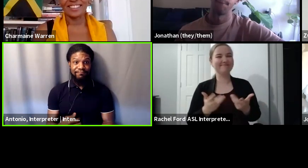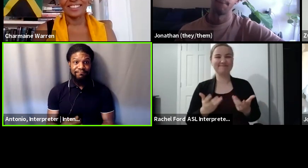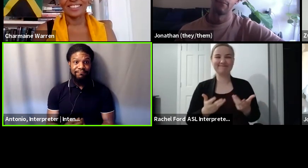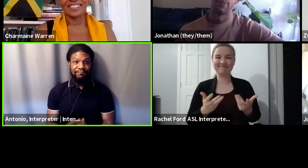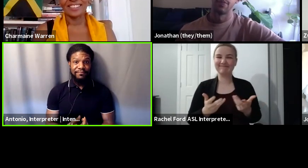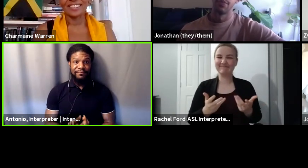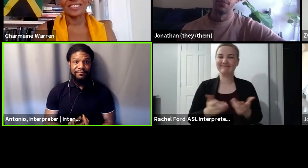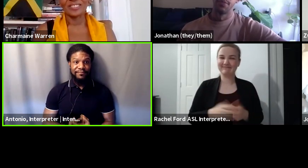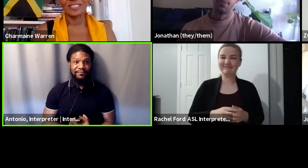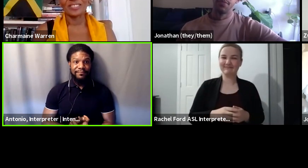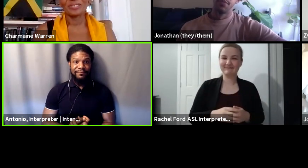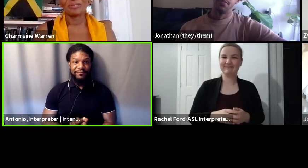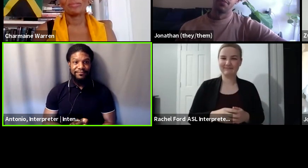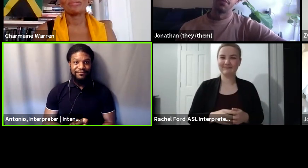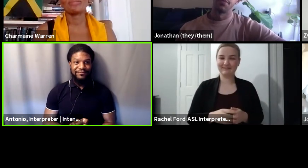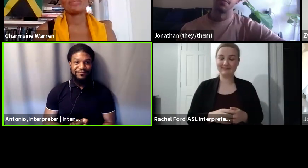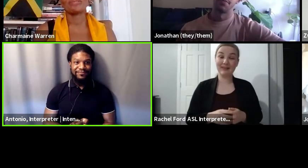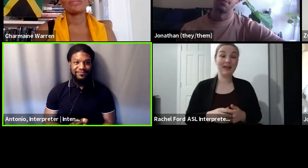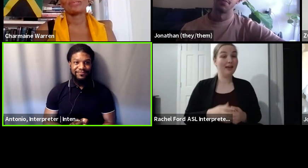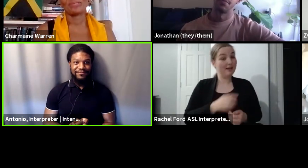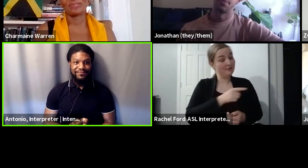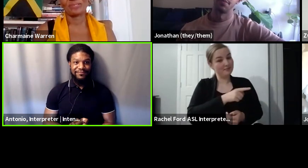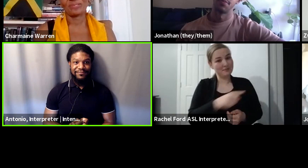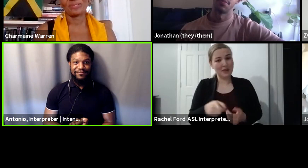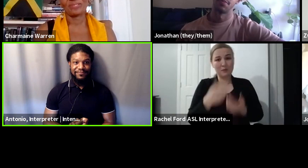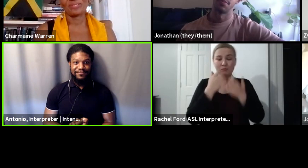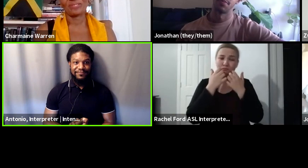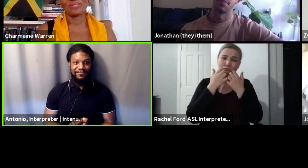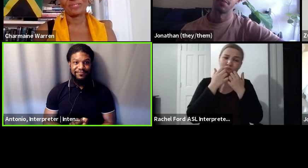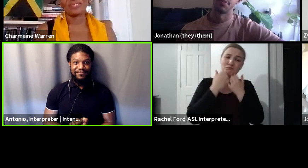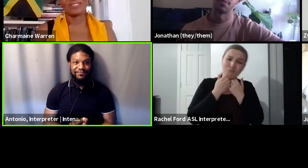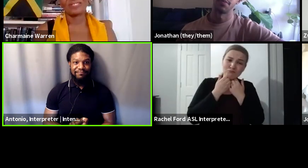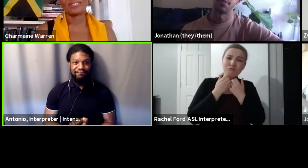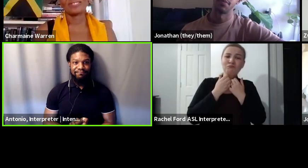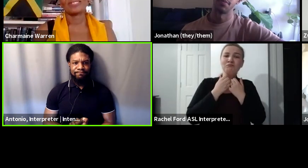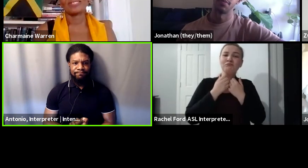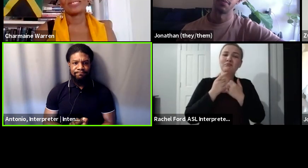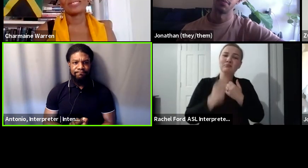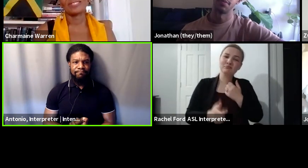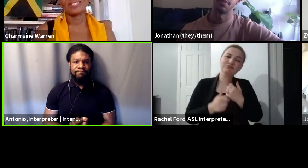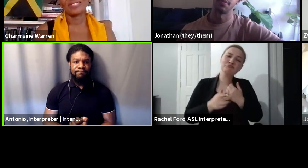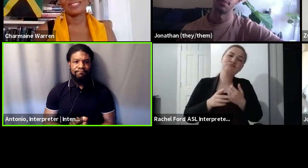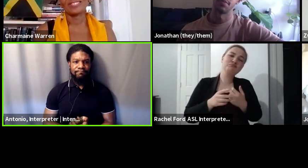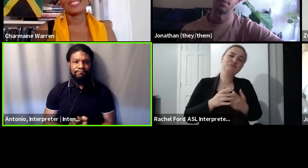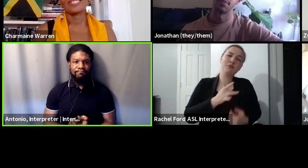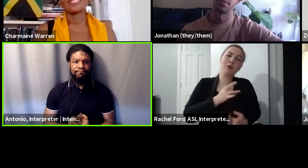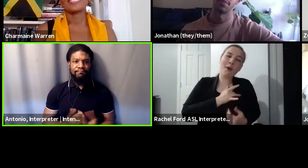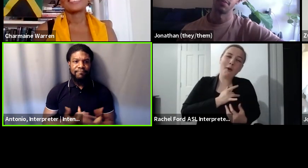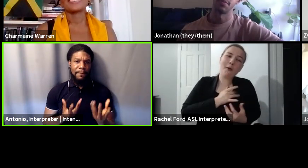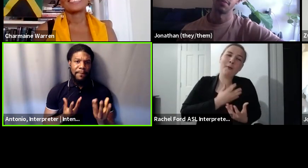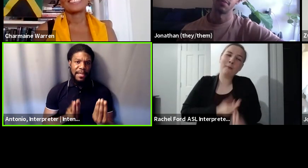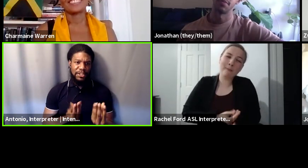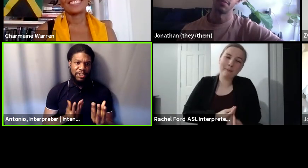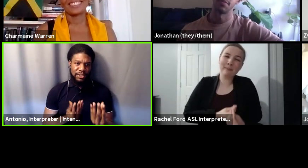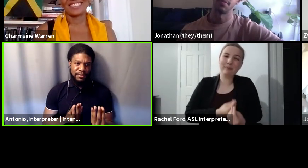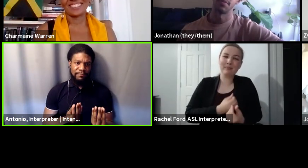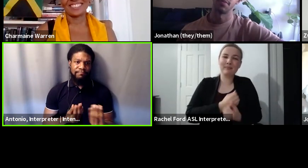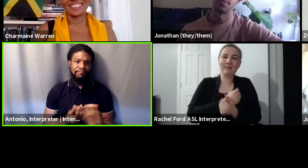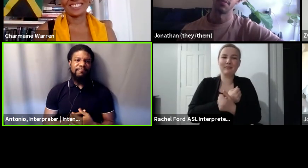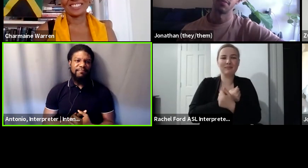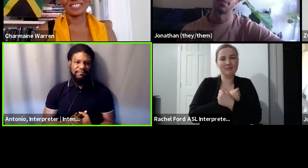just maybe their act of caring and compassion and love of food and sharing